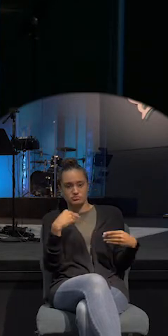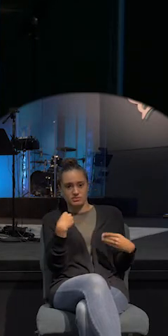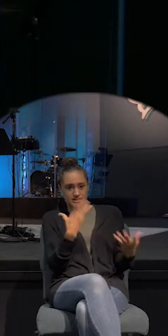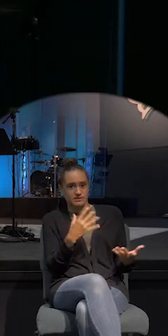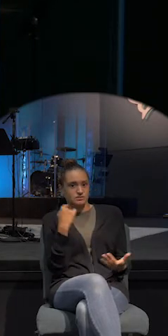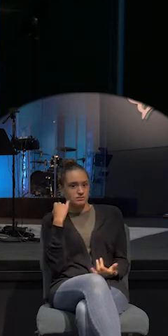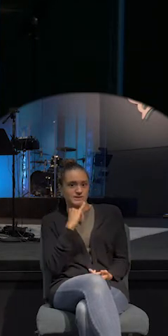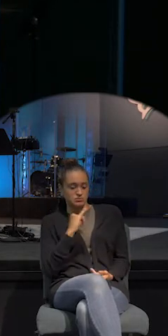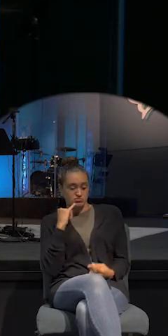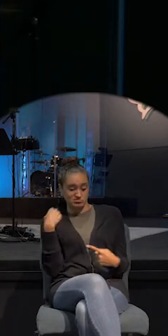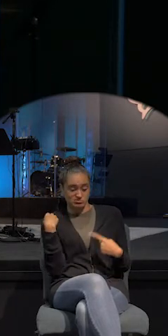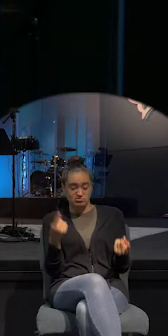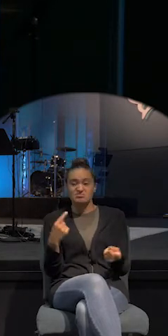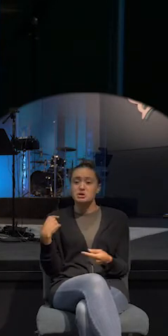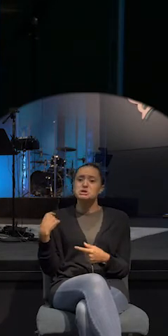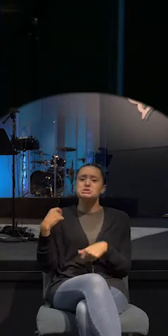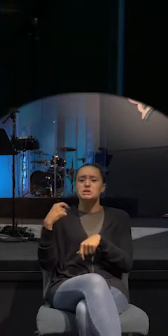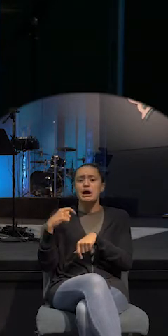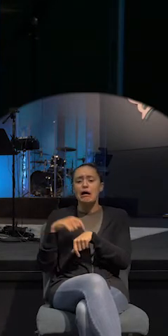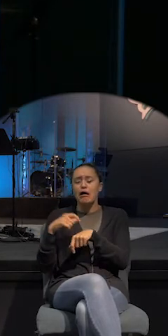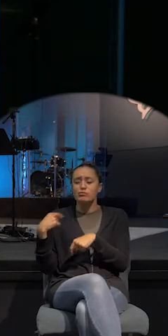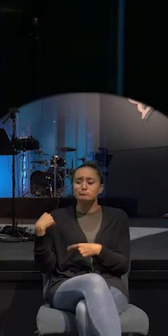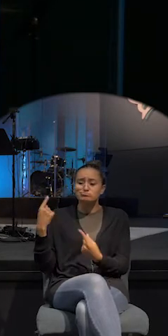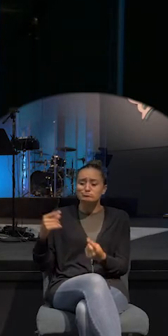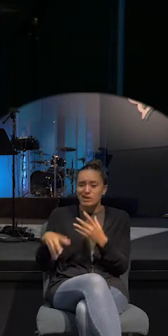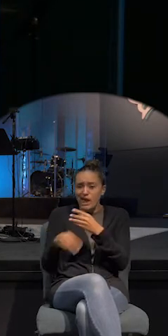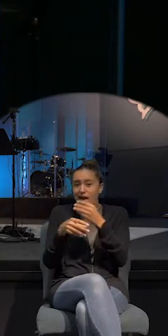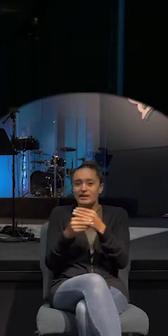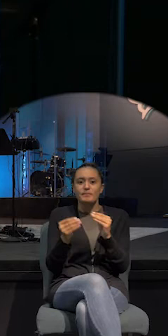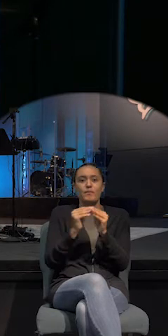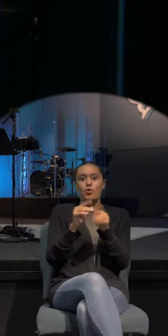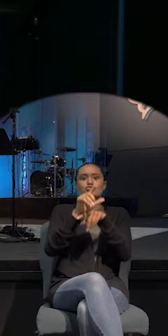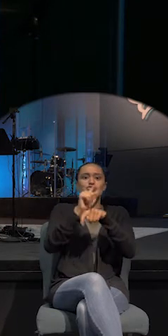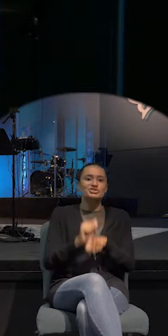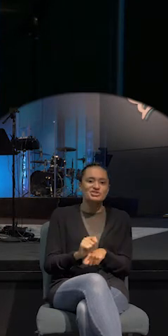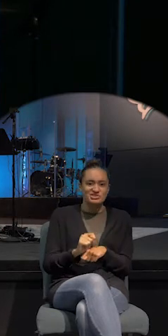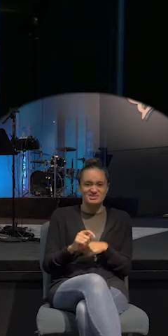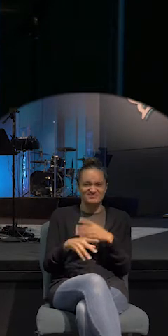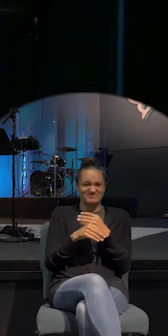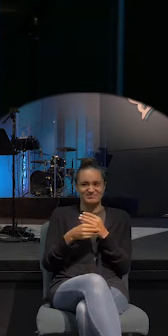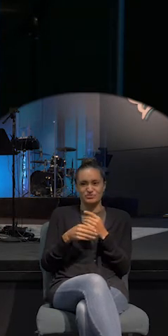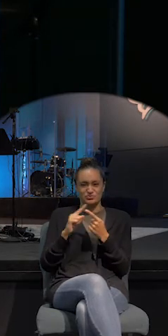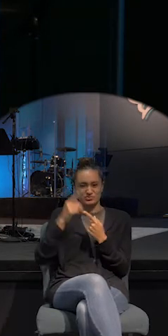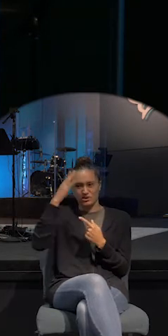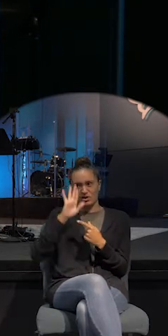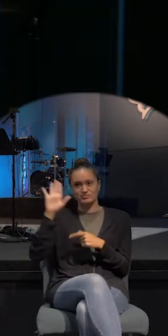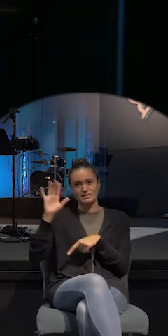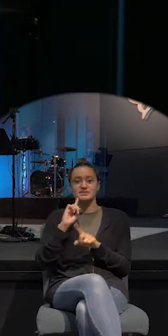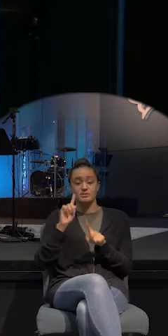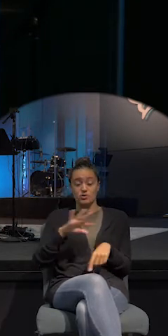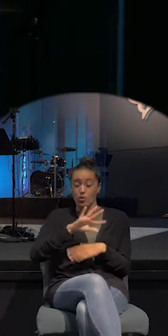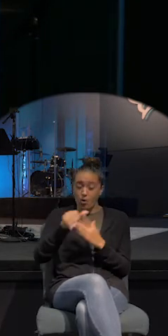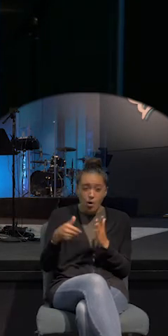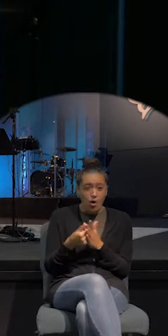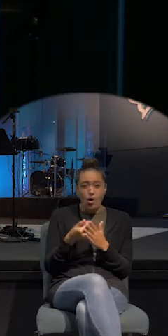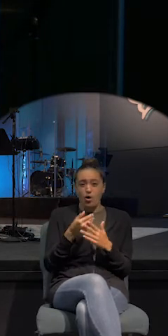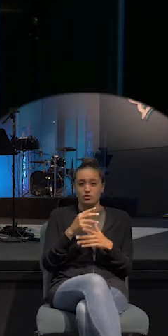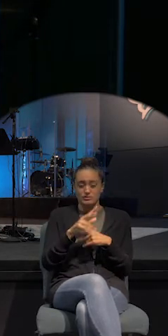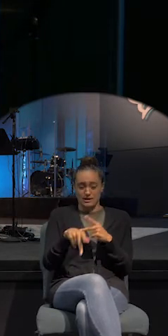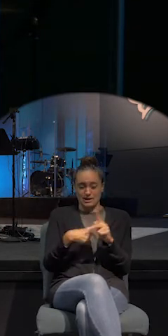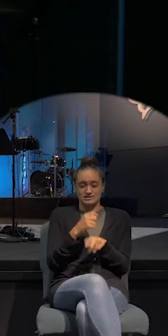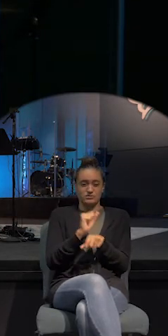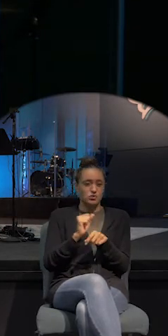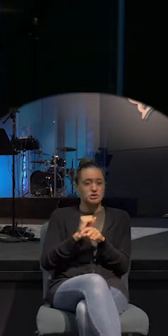they had added their traditions to God's commandments concerning it. All and any kind of work imaginable became